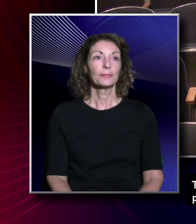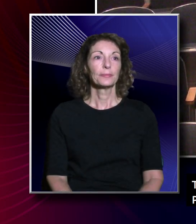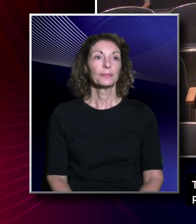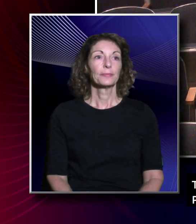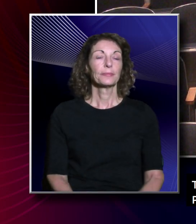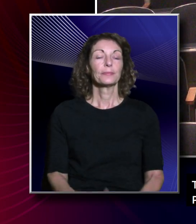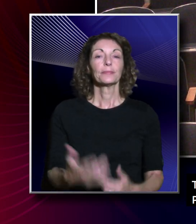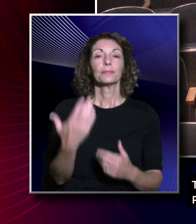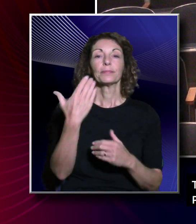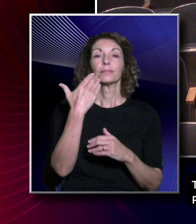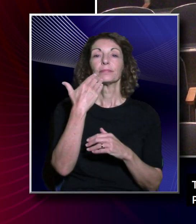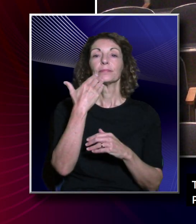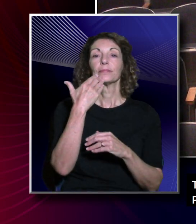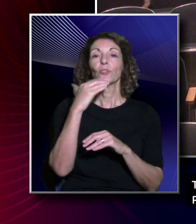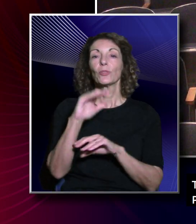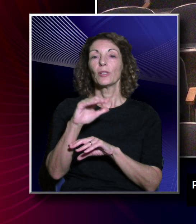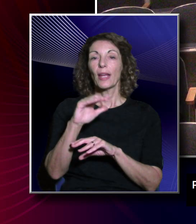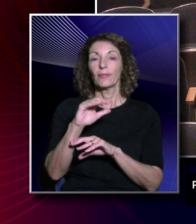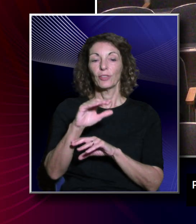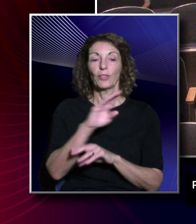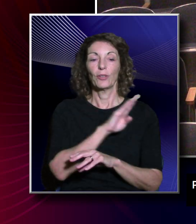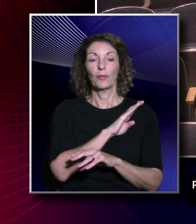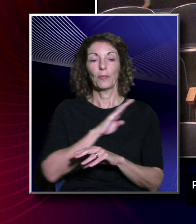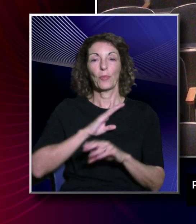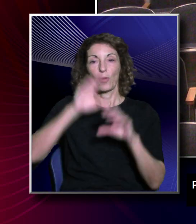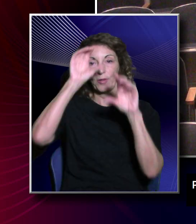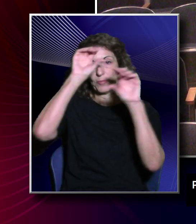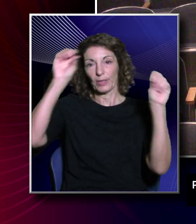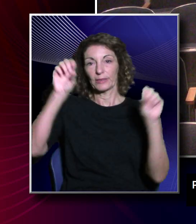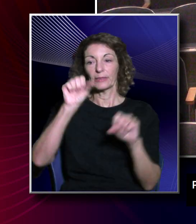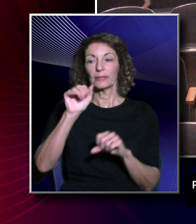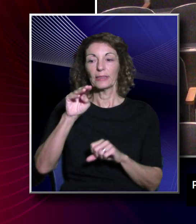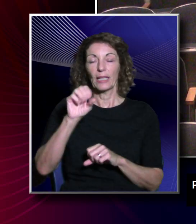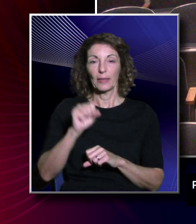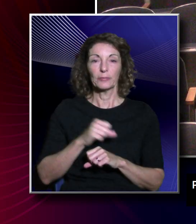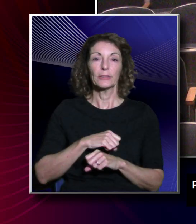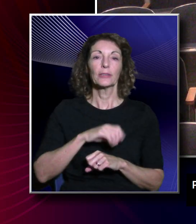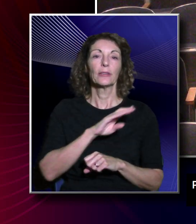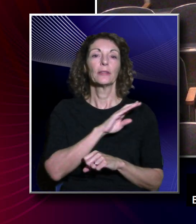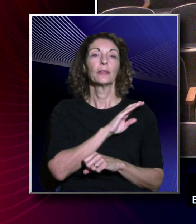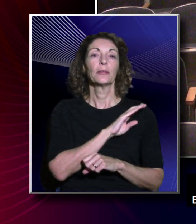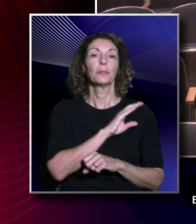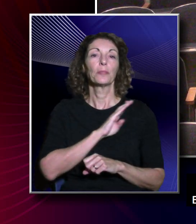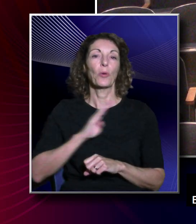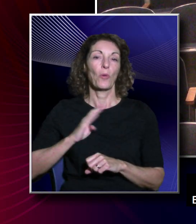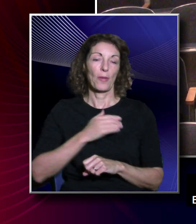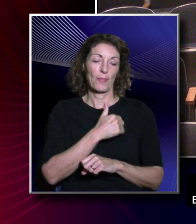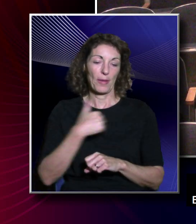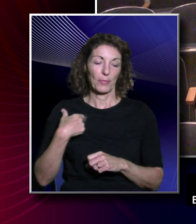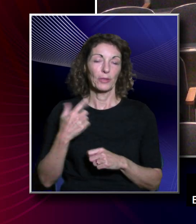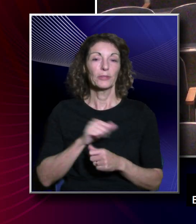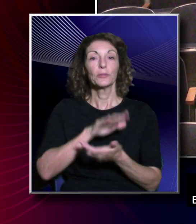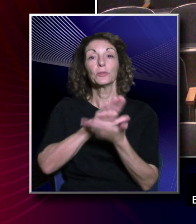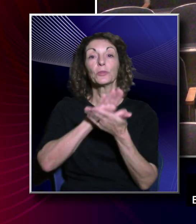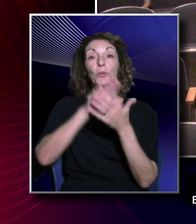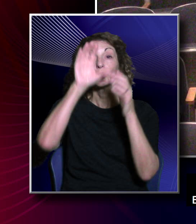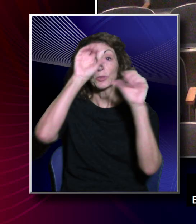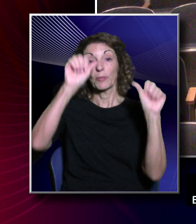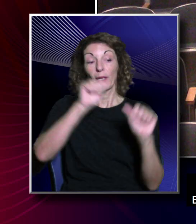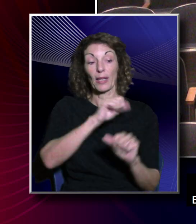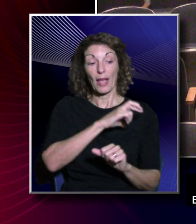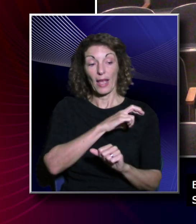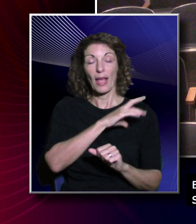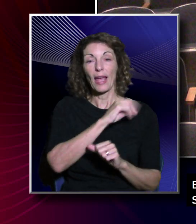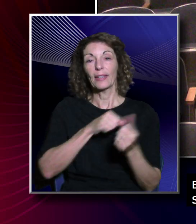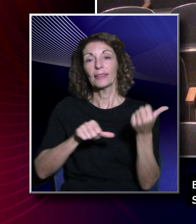Good afternoon, Board President Sims, board members, Superintendent Reichman, and Assistant Superintendent Rex.